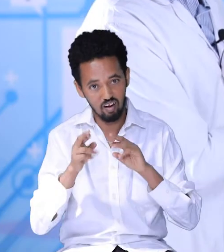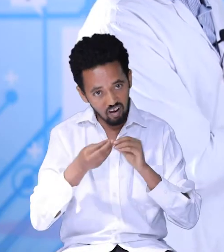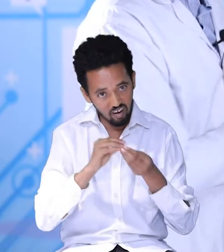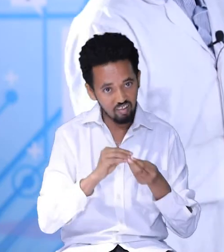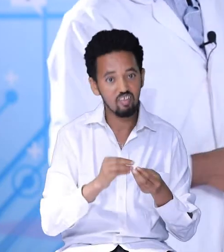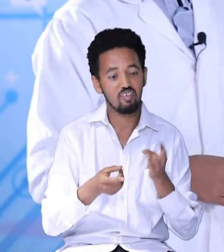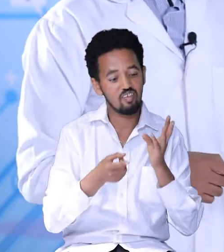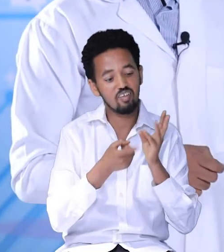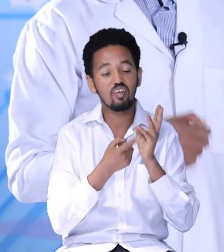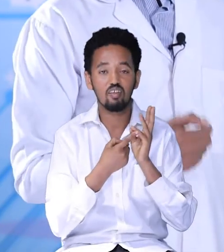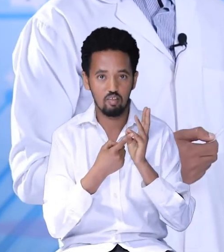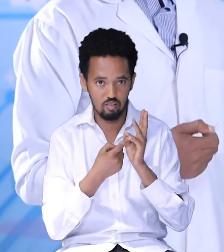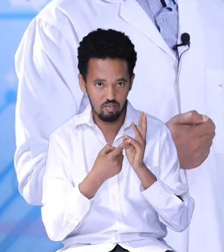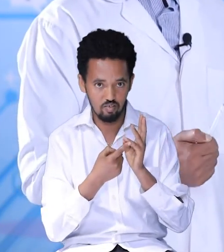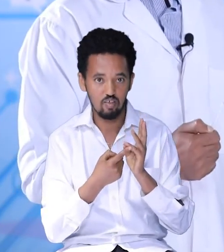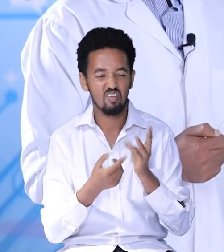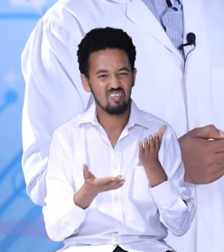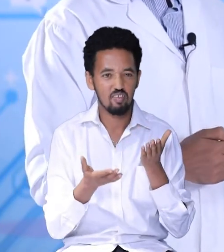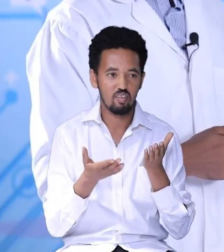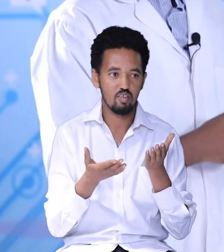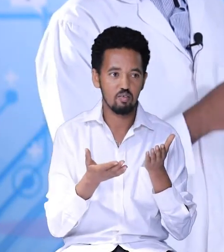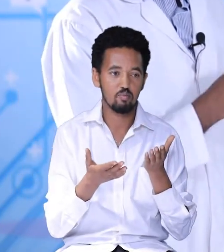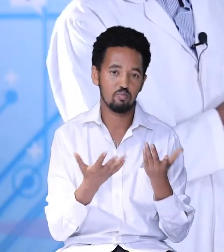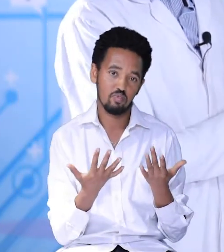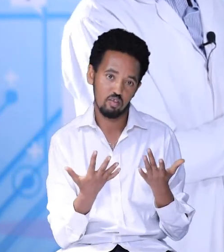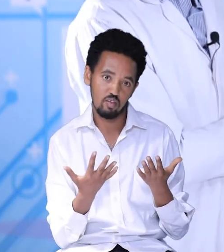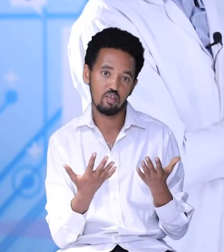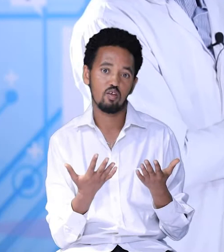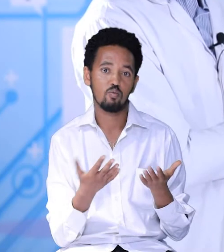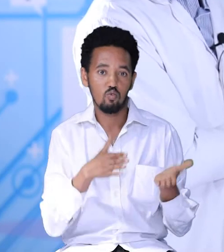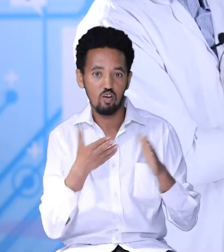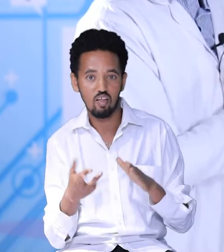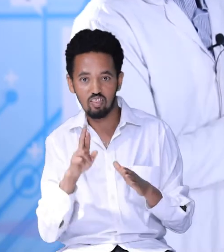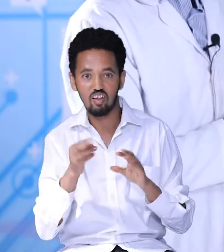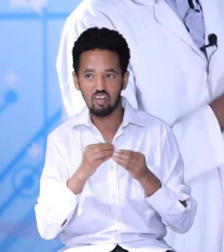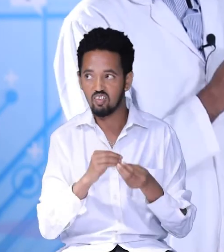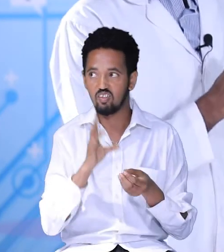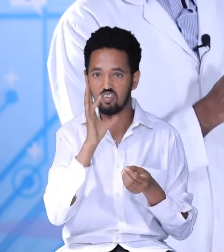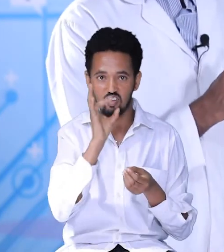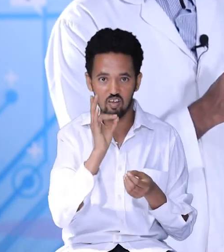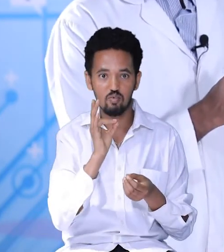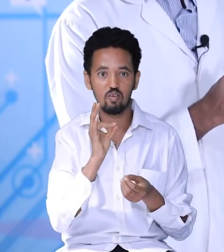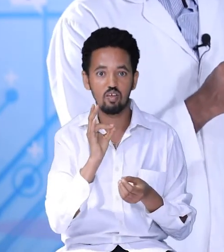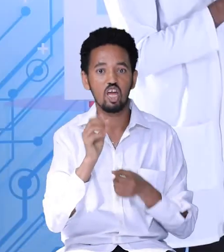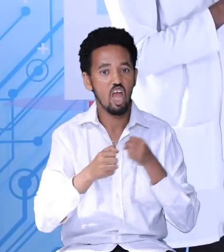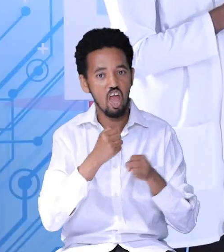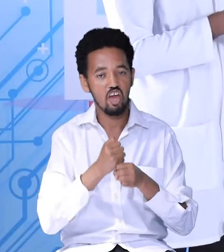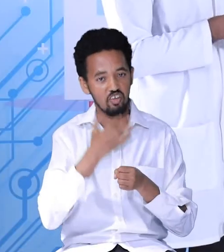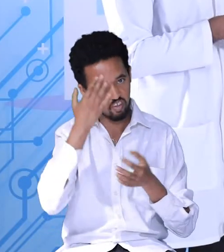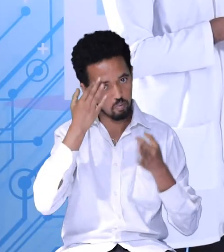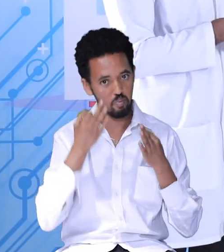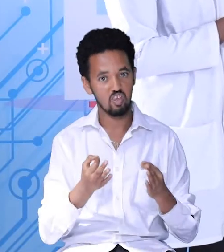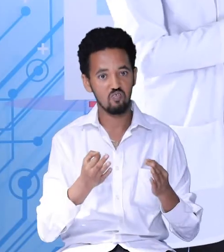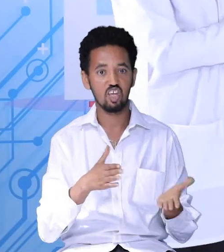The sixth one is adult mortality rate. The seventh one is age-specific death